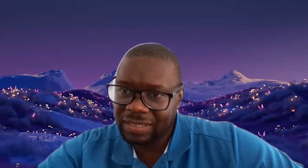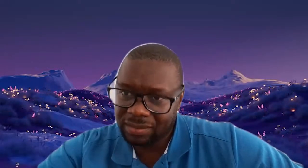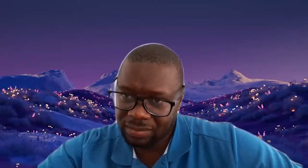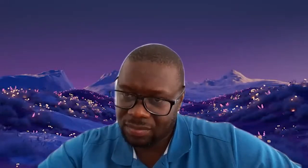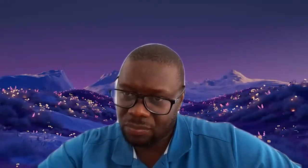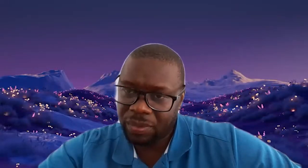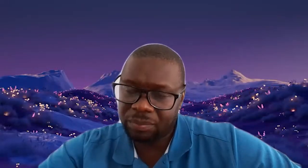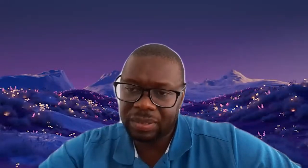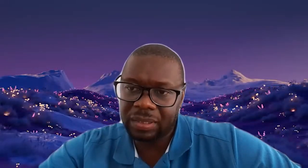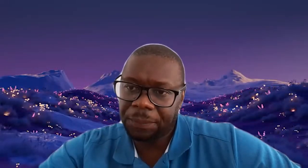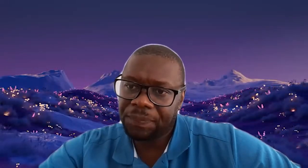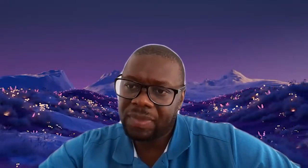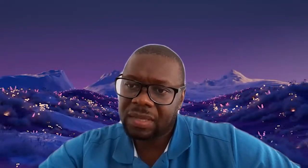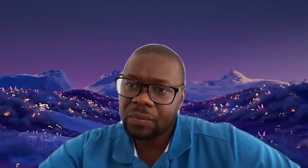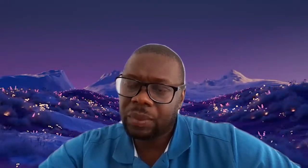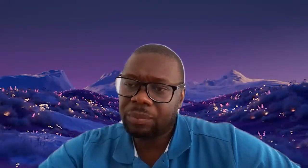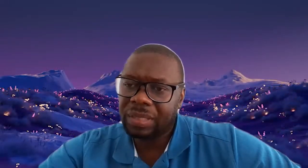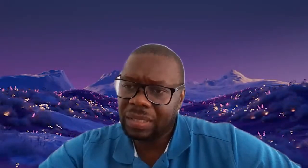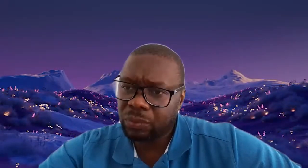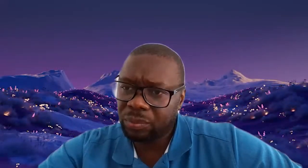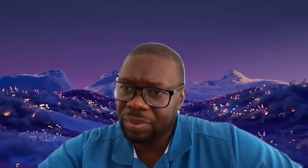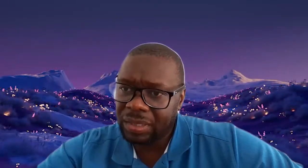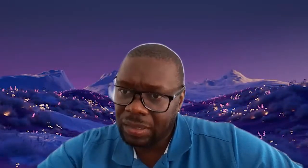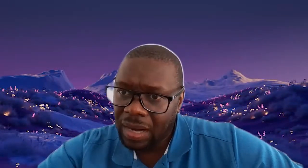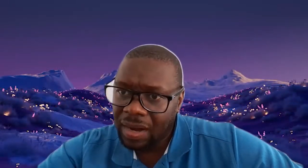your region will be